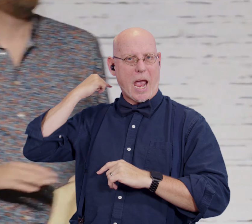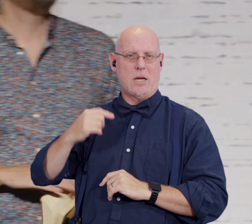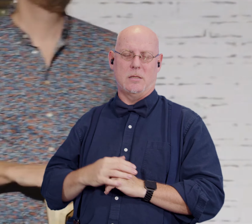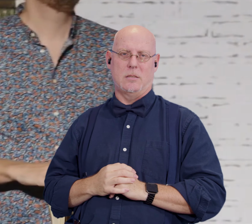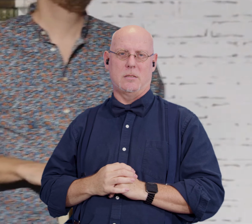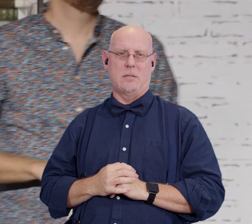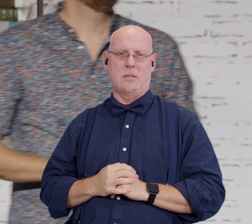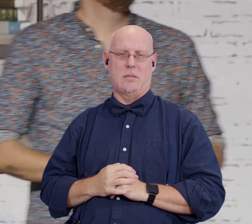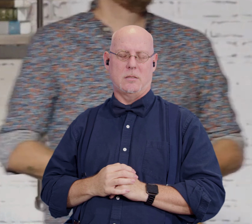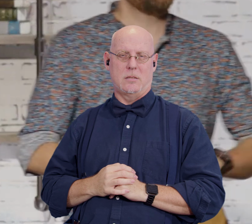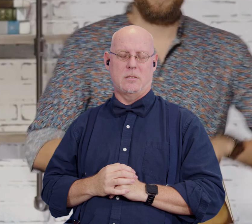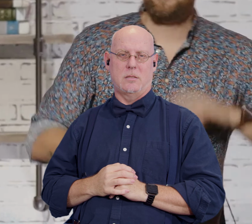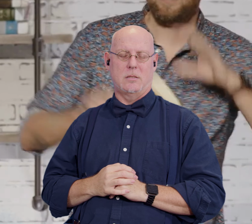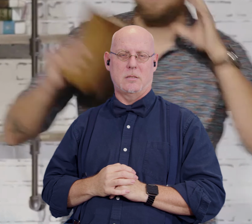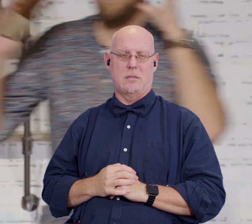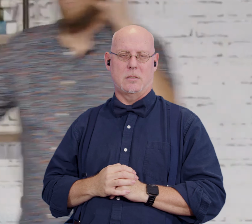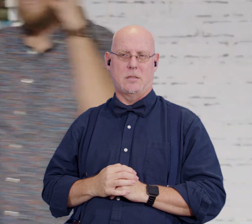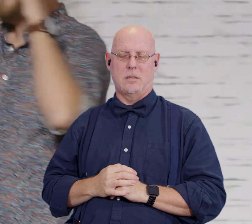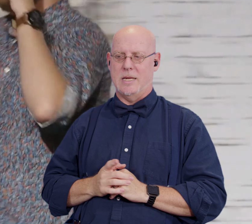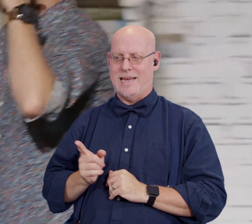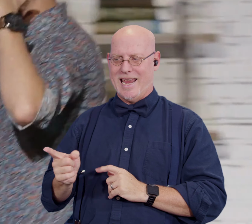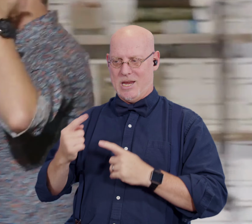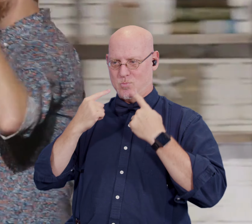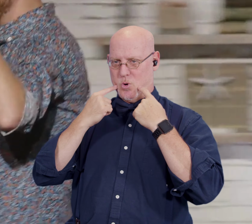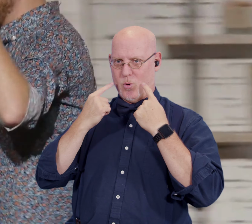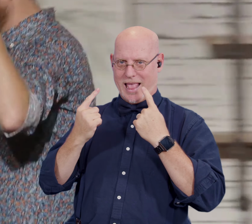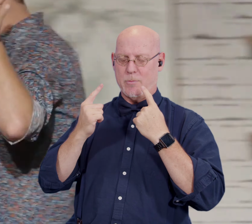back. So